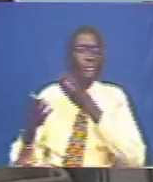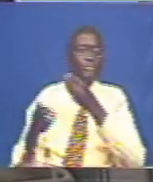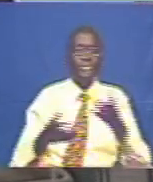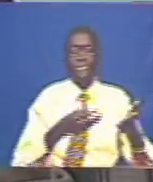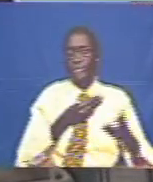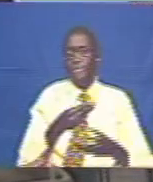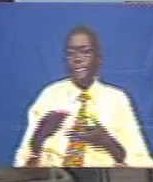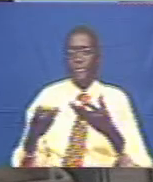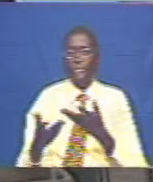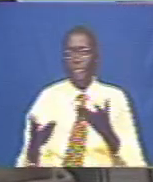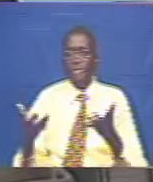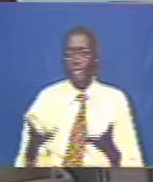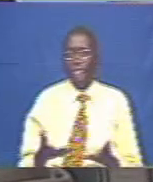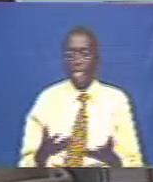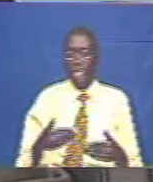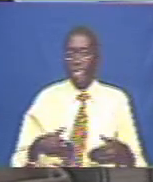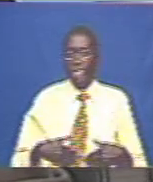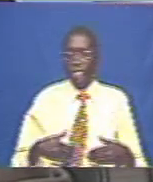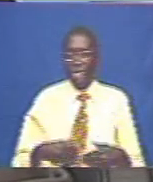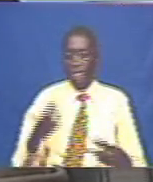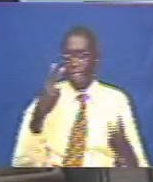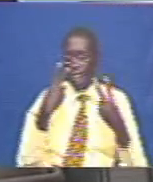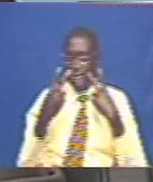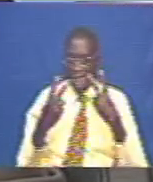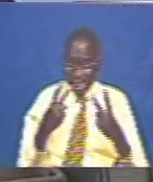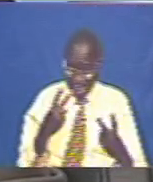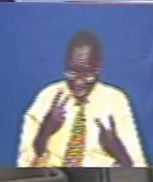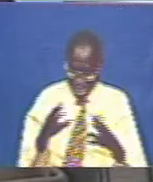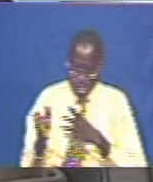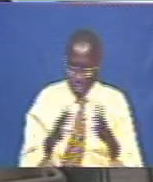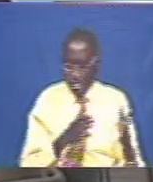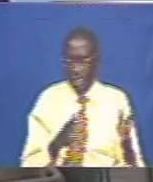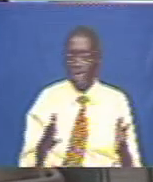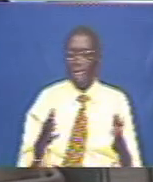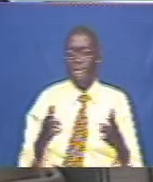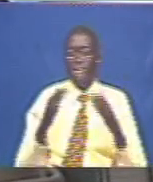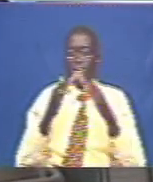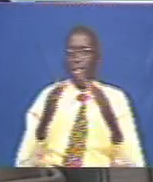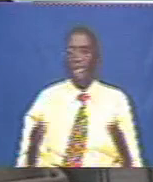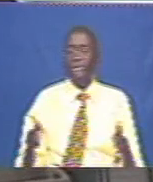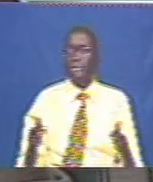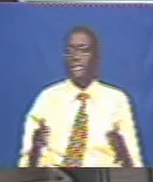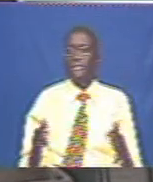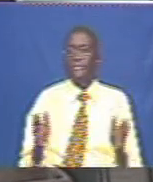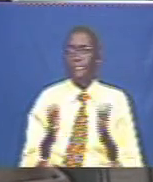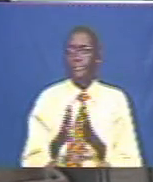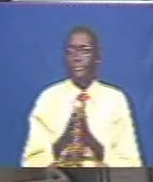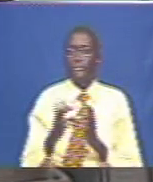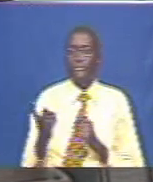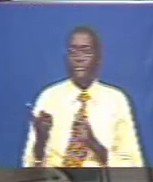So I want to invite the youth to come and see the opportunities that can be created in housing and all that during